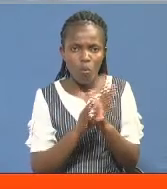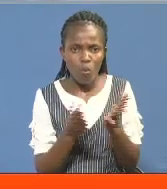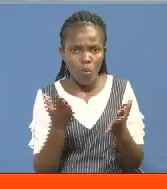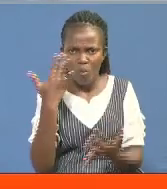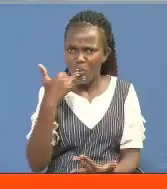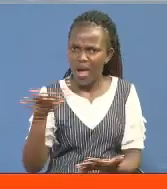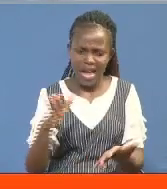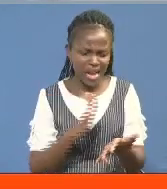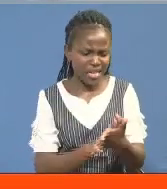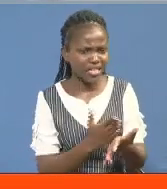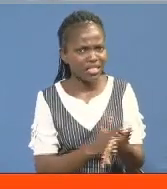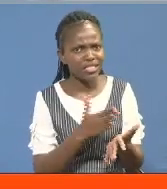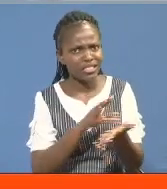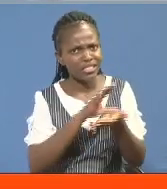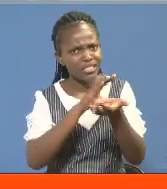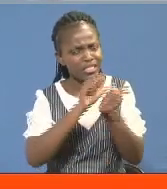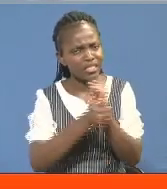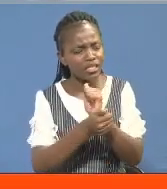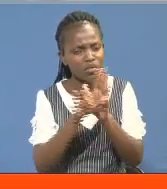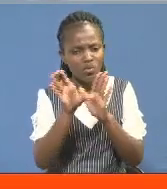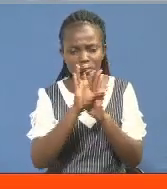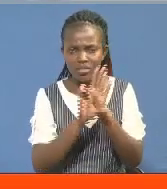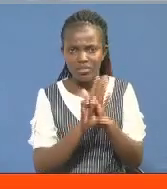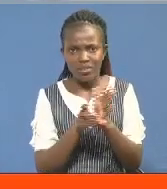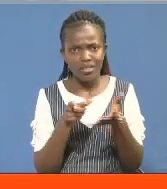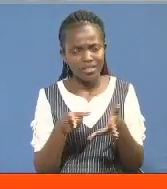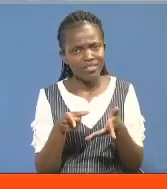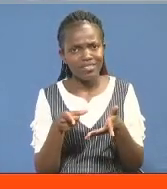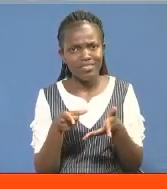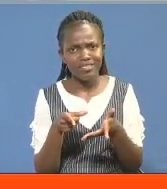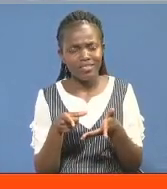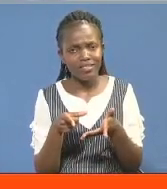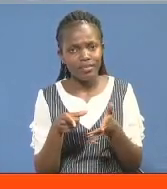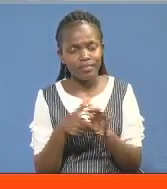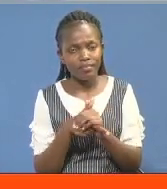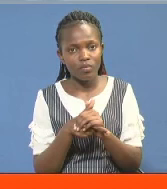go through it that quickly without even a legal